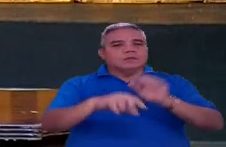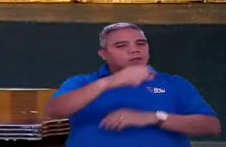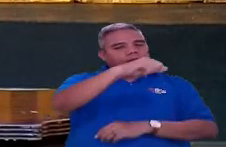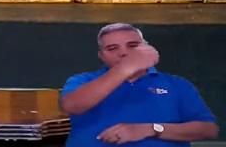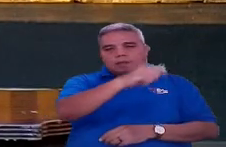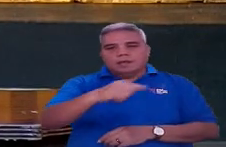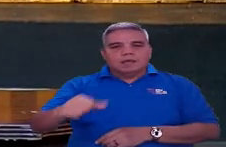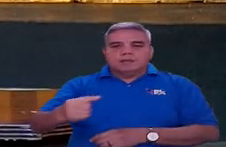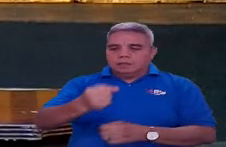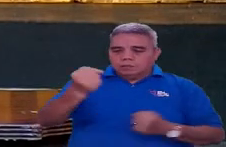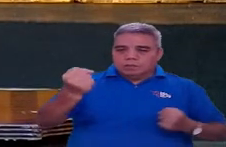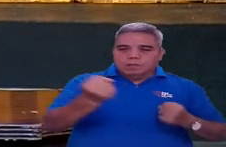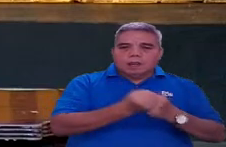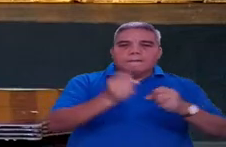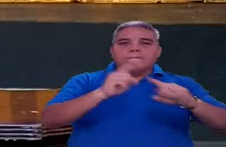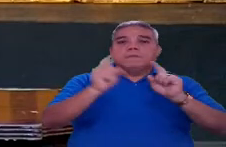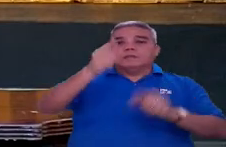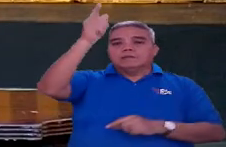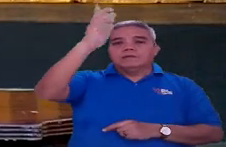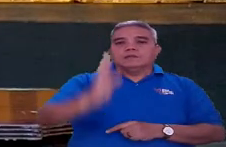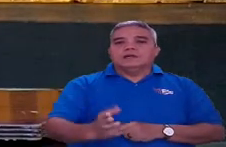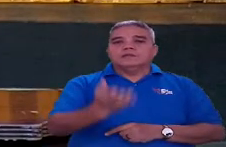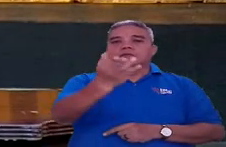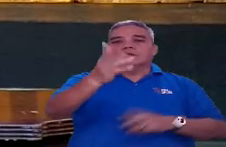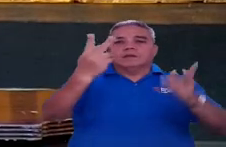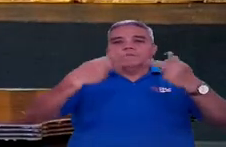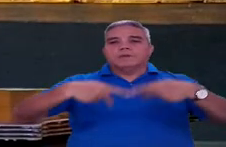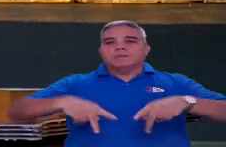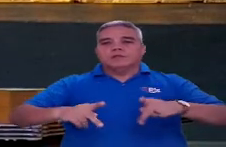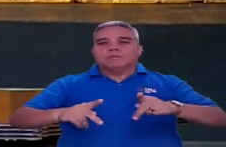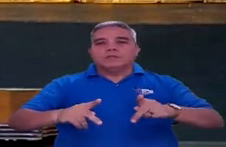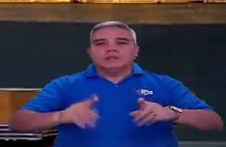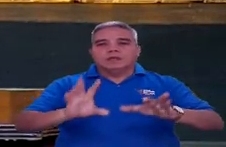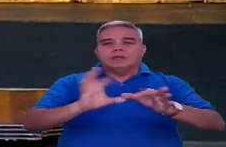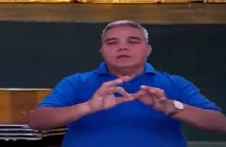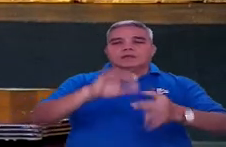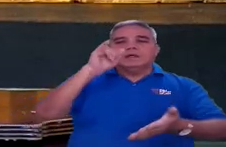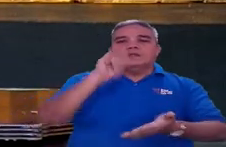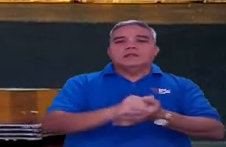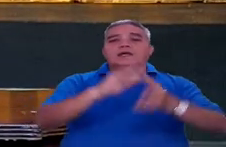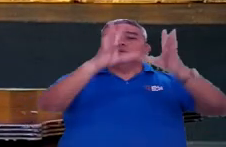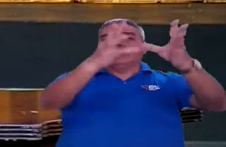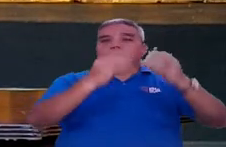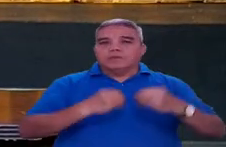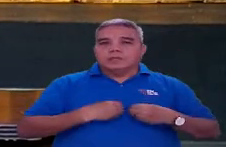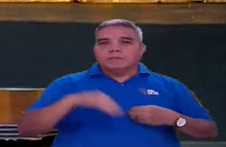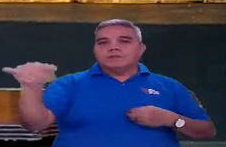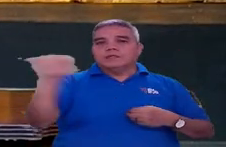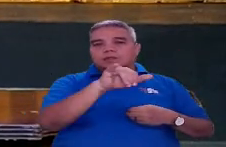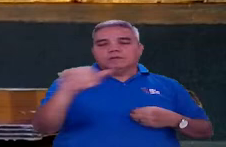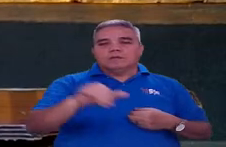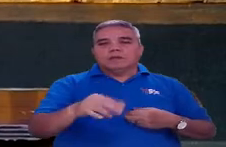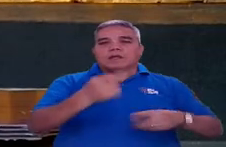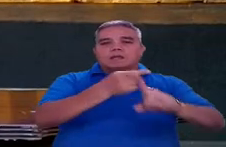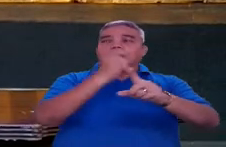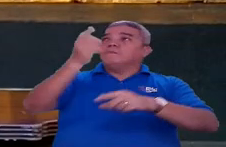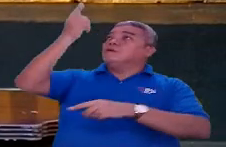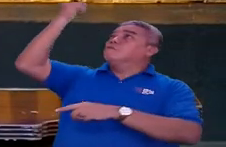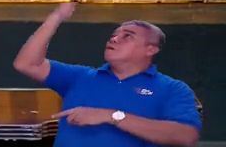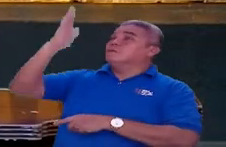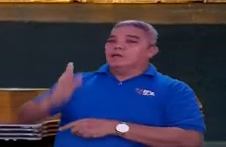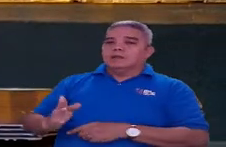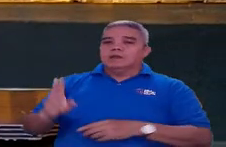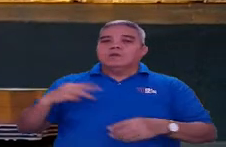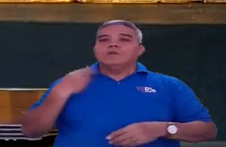any other sources, but it comes from God. It's a privilege and opportunity that we receive something like this coming from God,